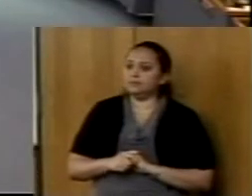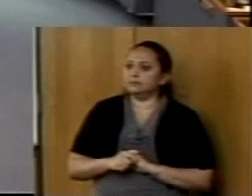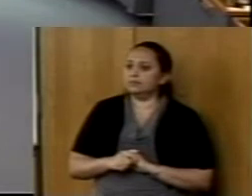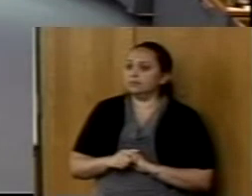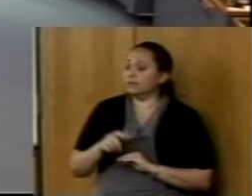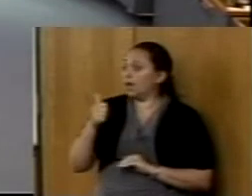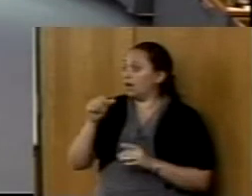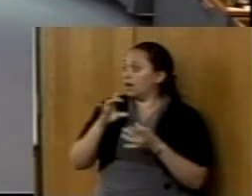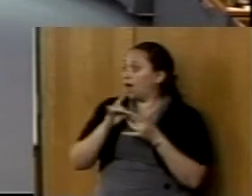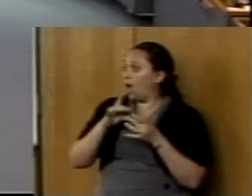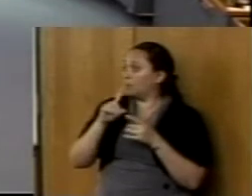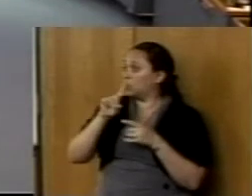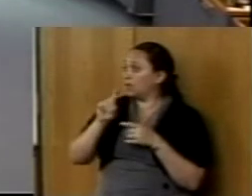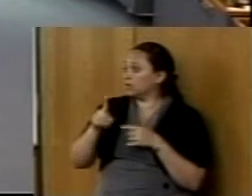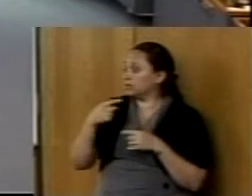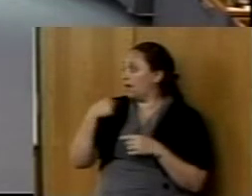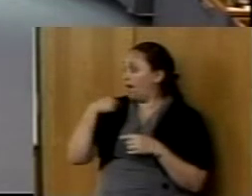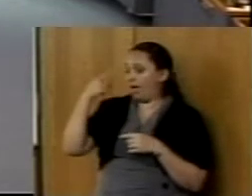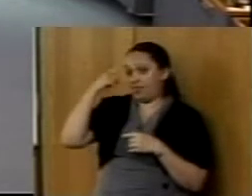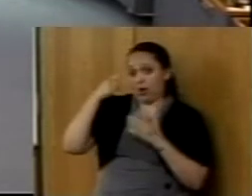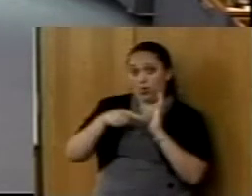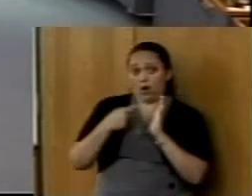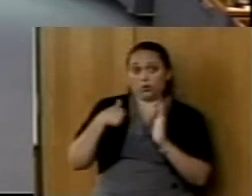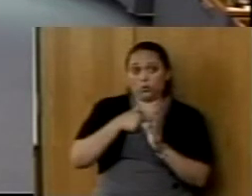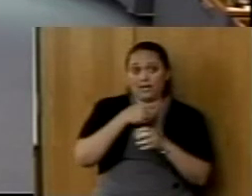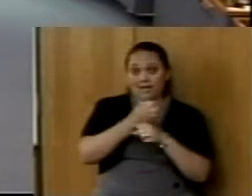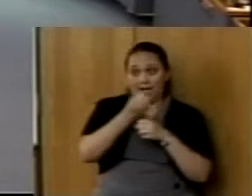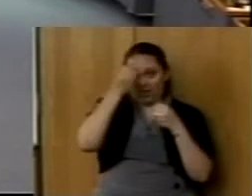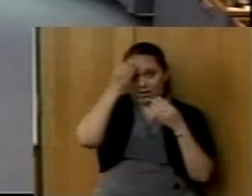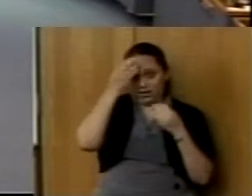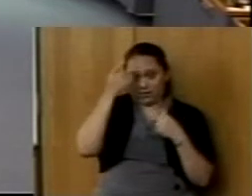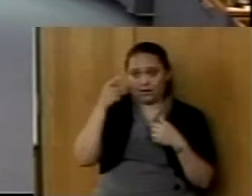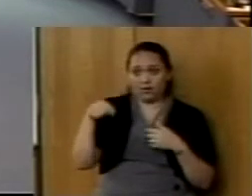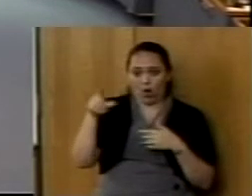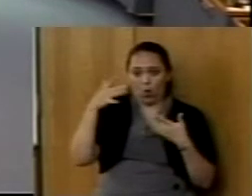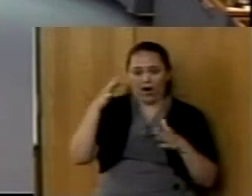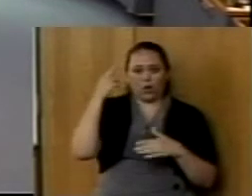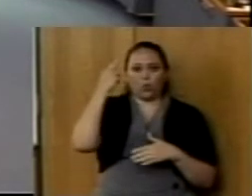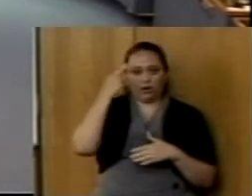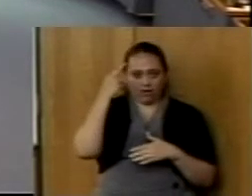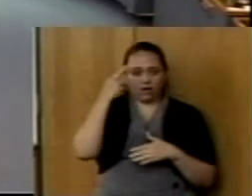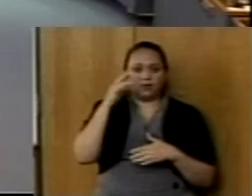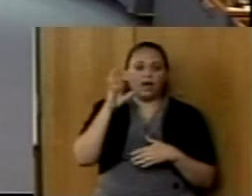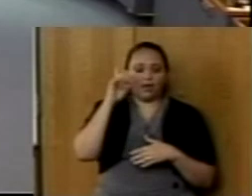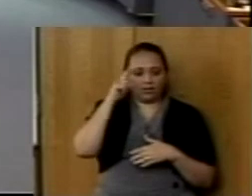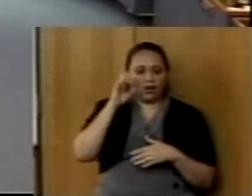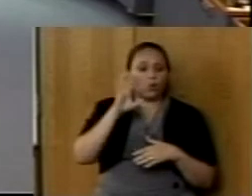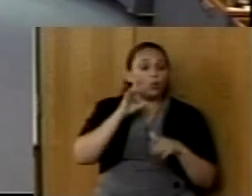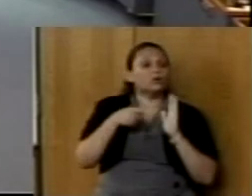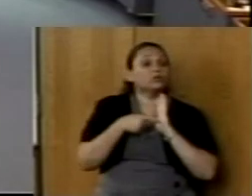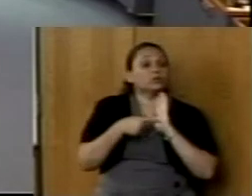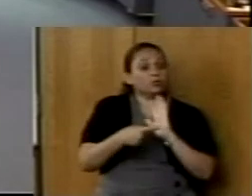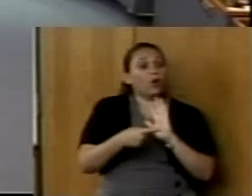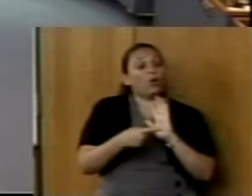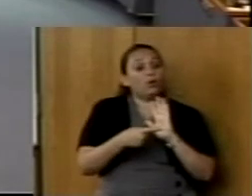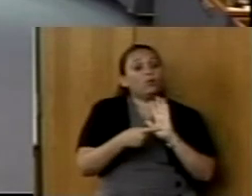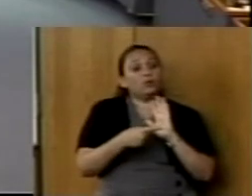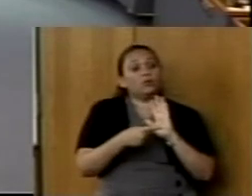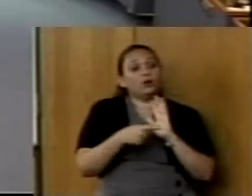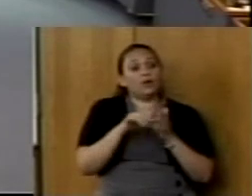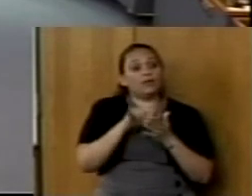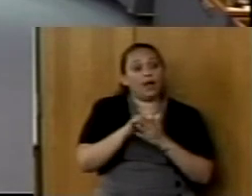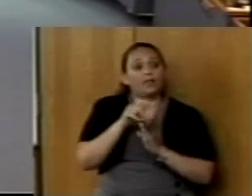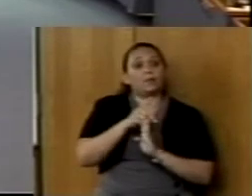board? I think once we get the data, as they already realize that, I think it's going to show that